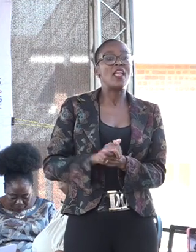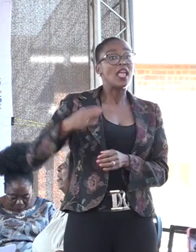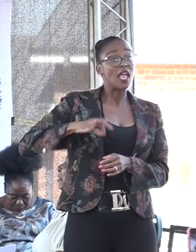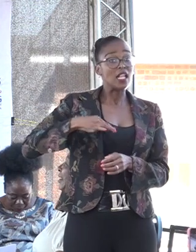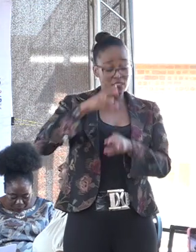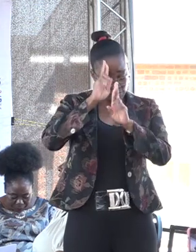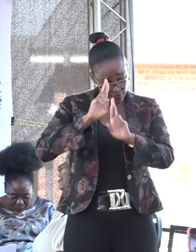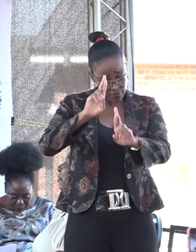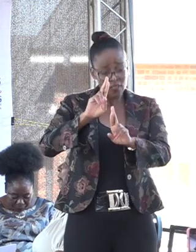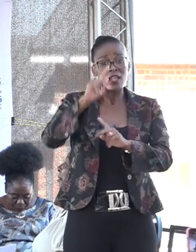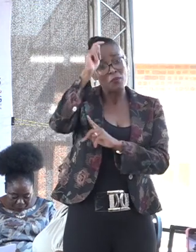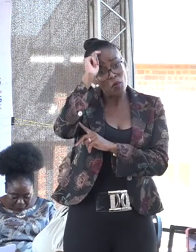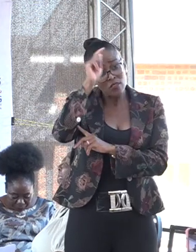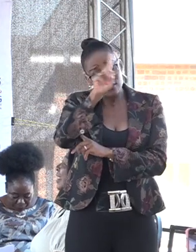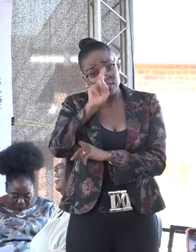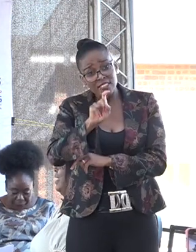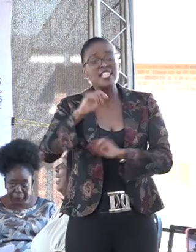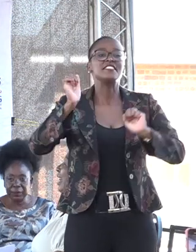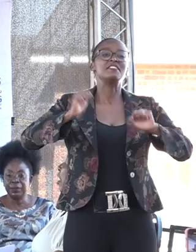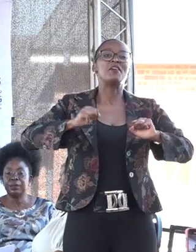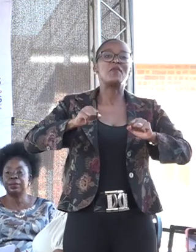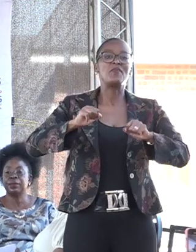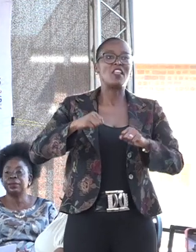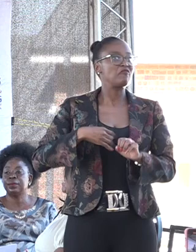Girls, are you going to respect boys?